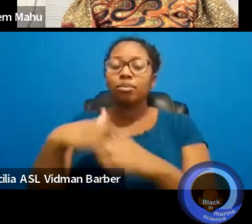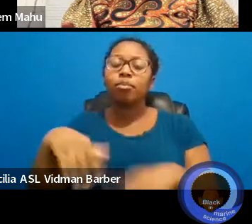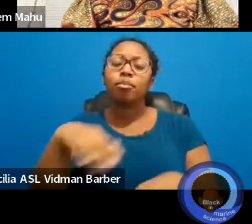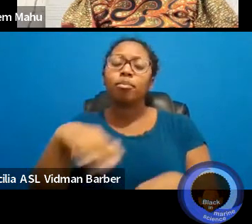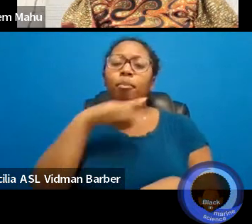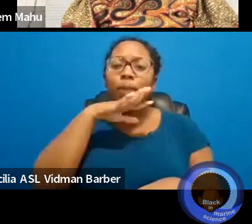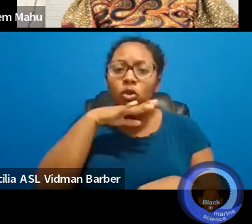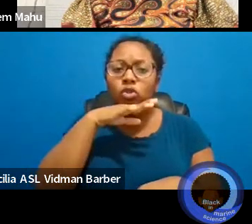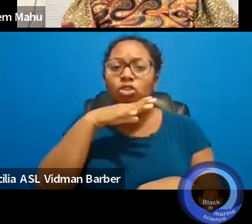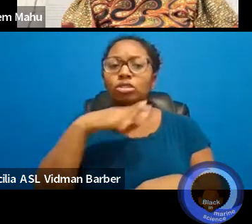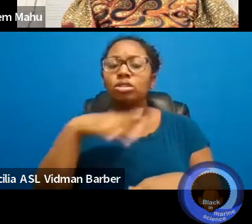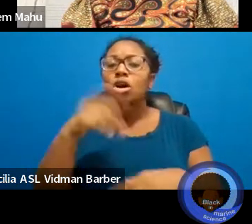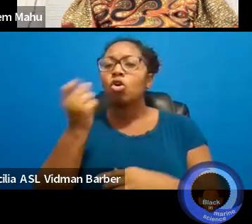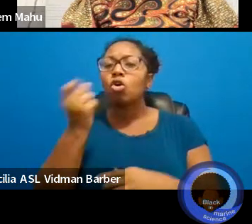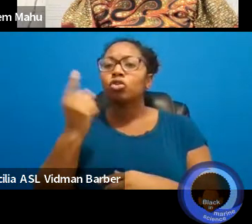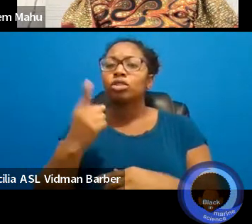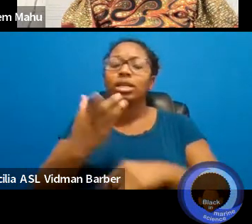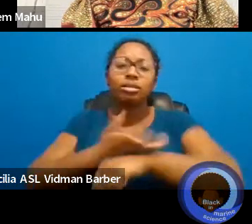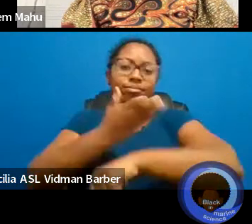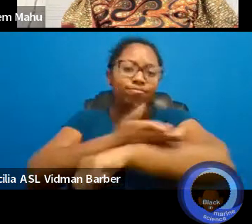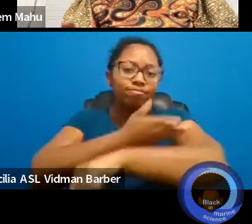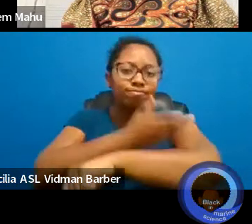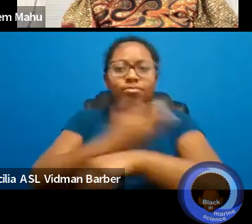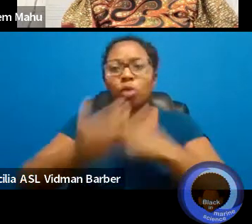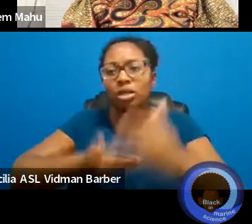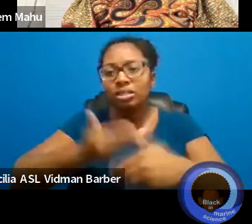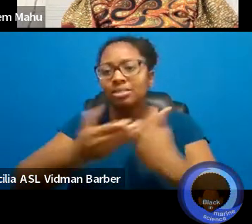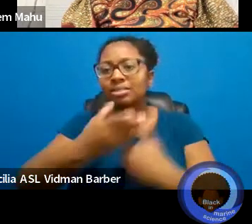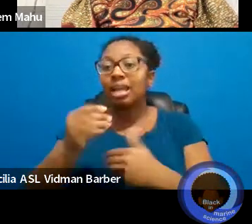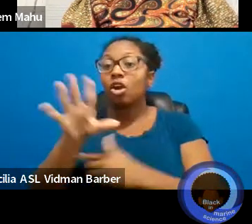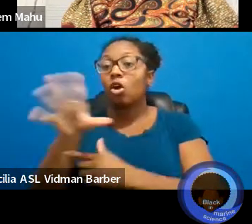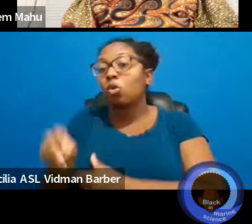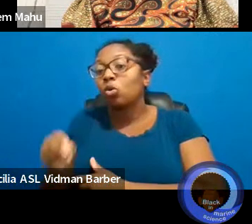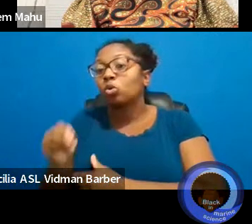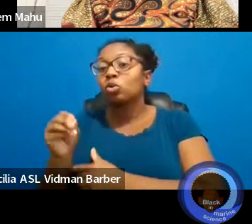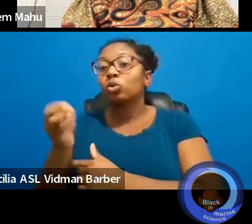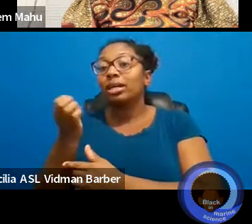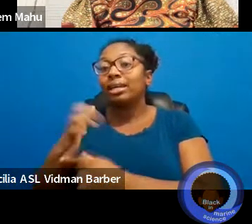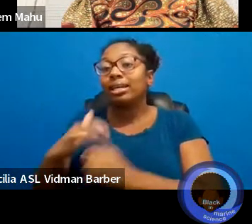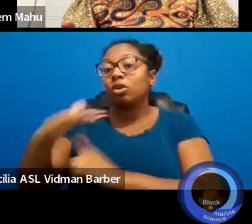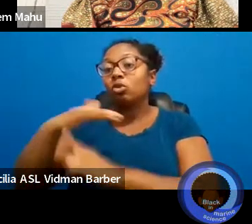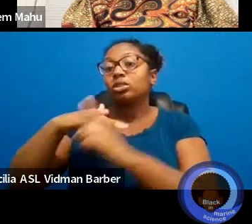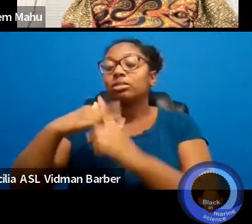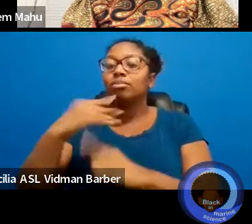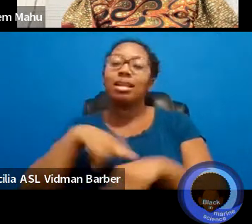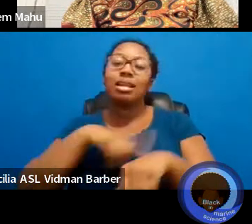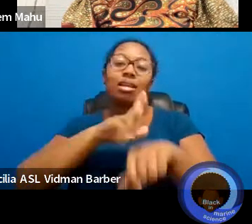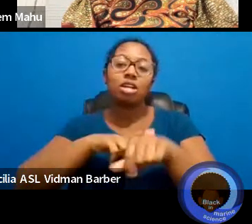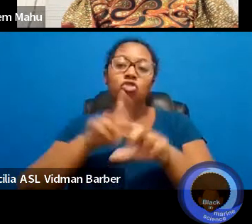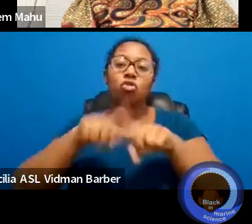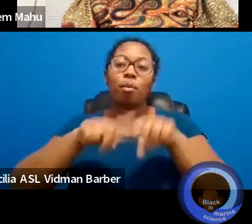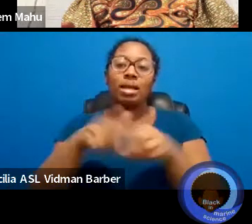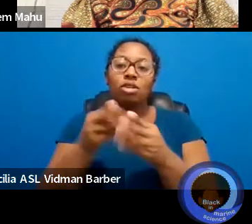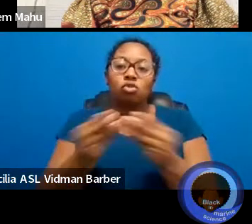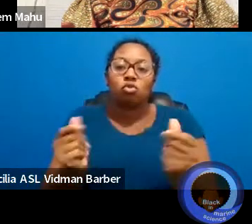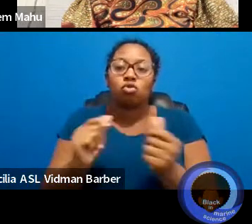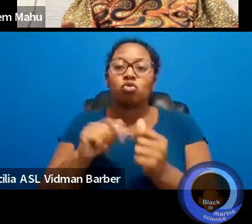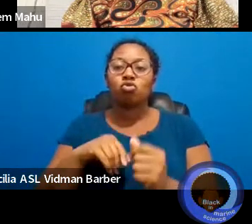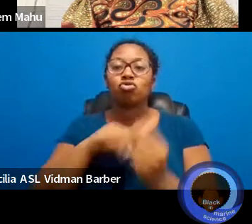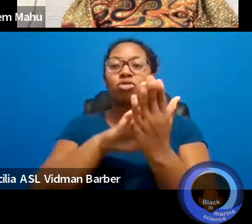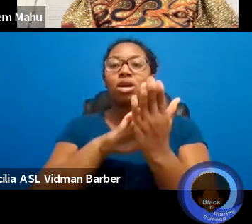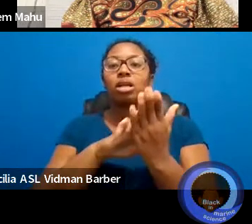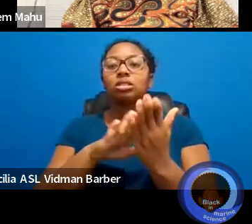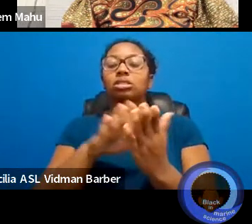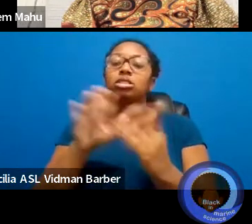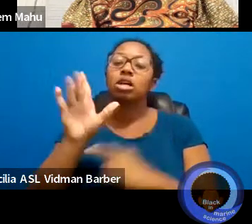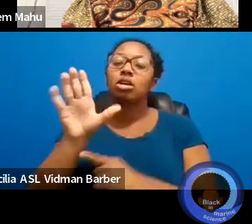understanding redox processes and coastal ecosystems, and the use of nature-based solutions to address coastal